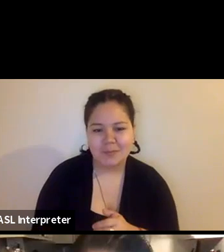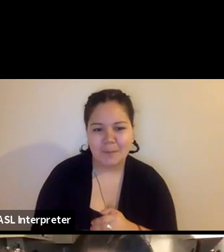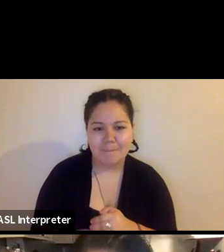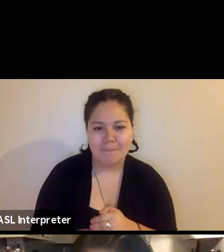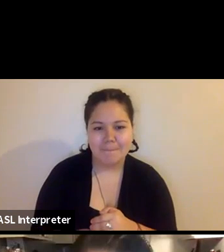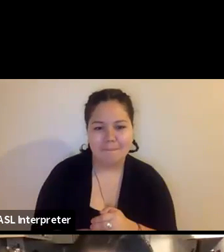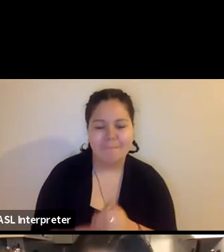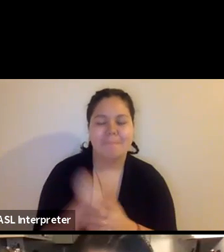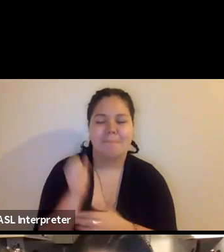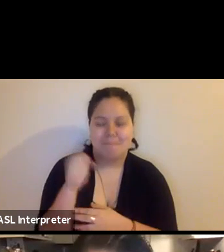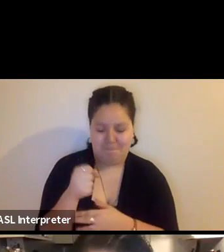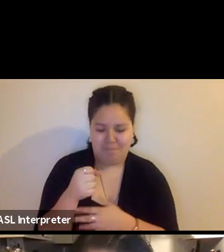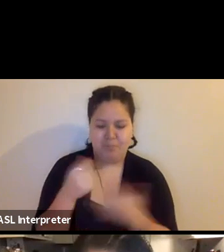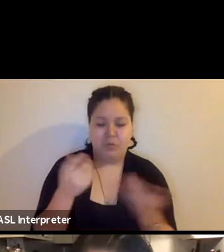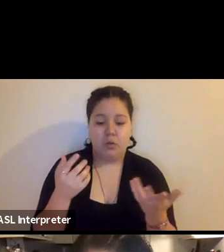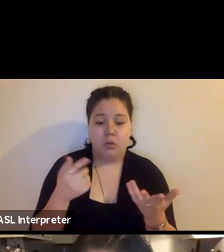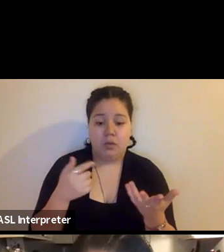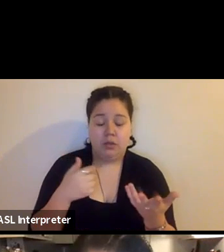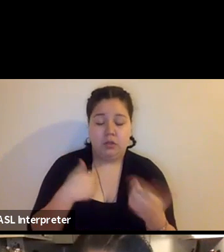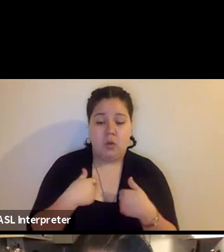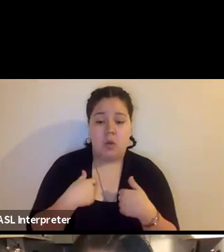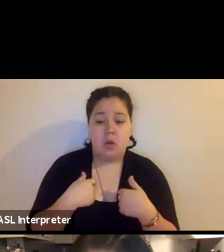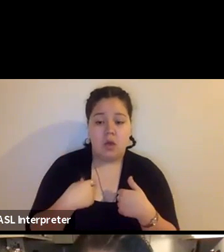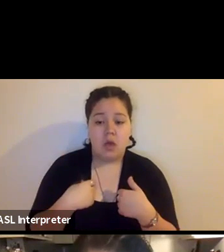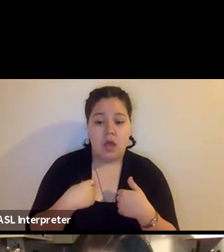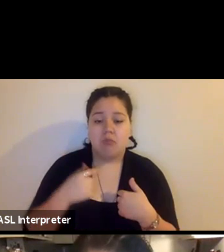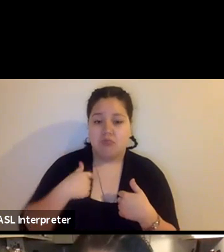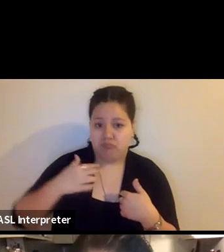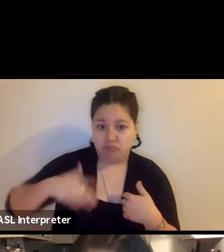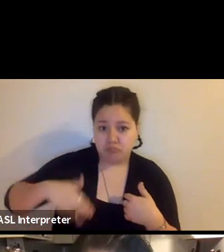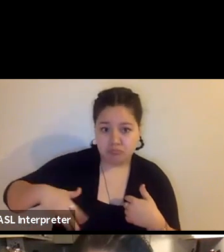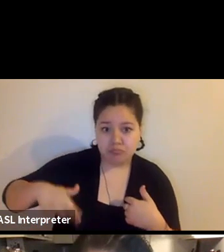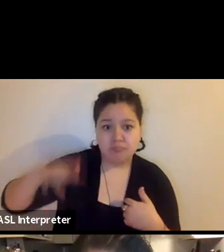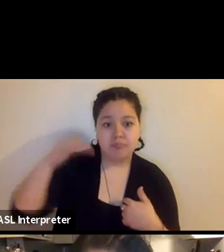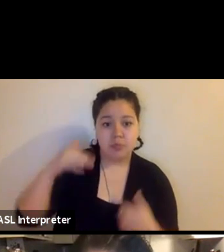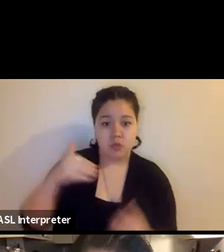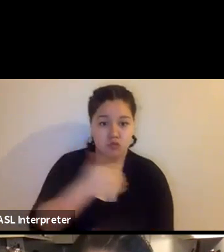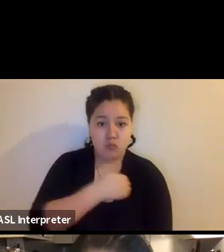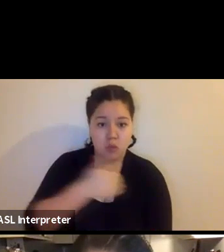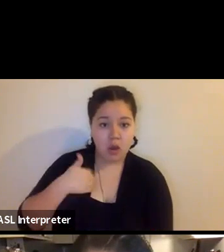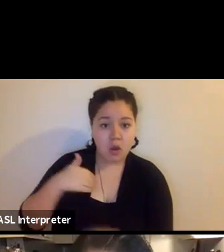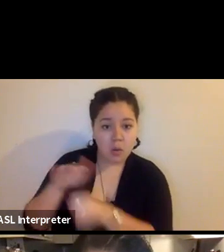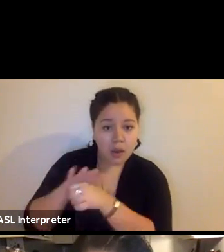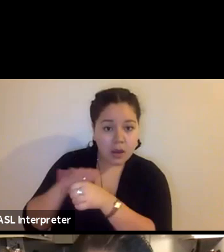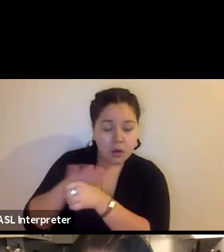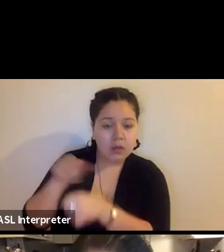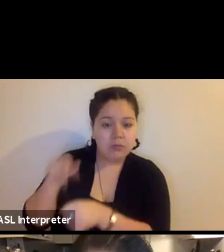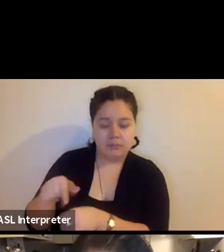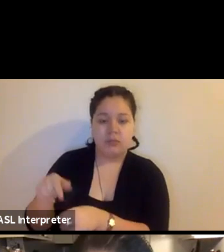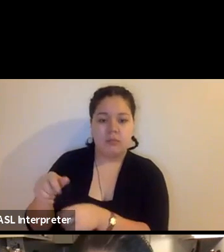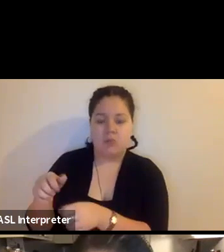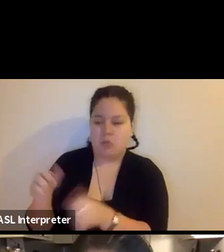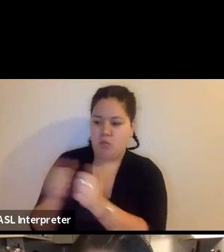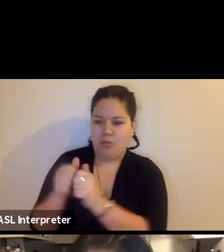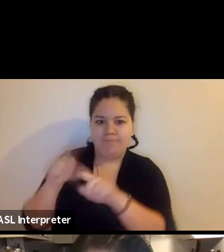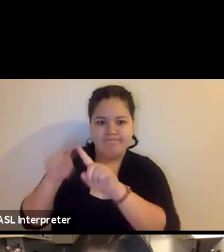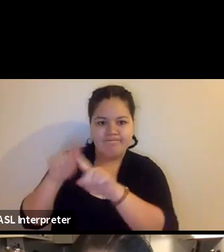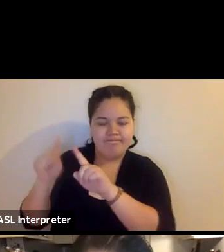yes, so I am from I'm based in Dagadanto, Mashamuspan Wikwamakonki